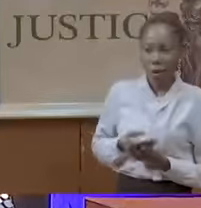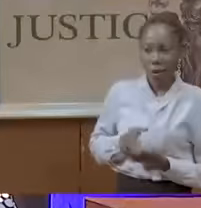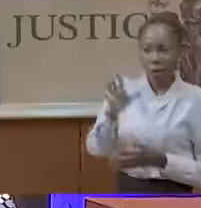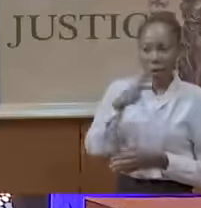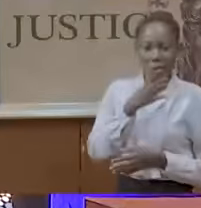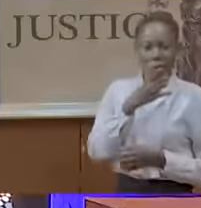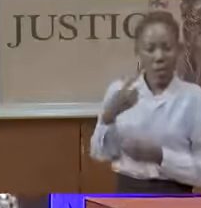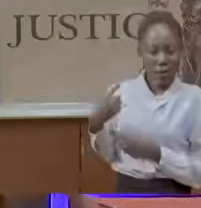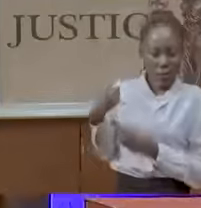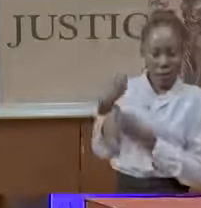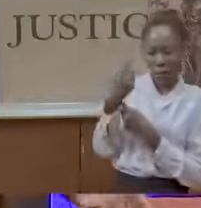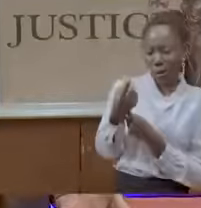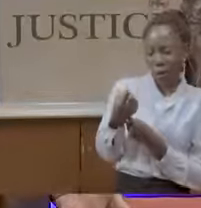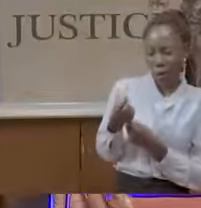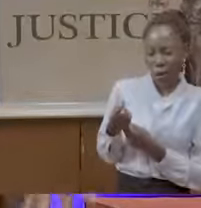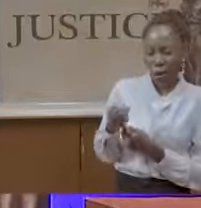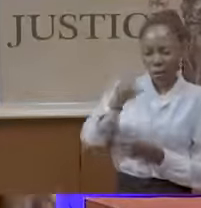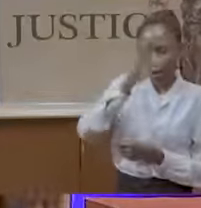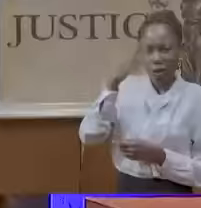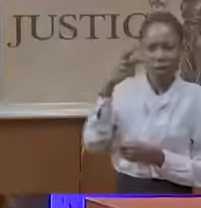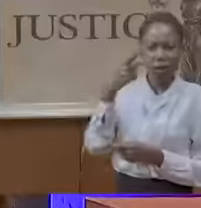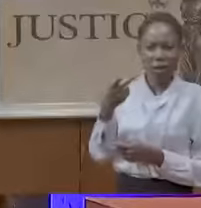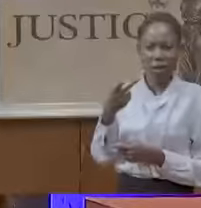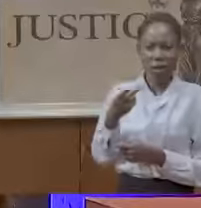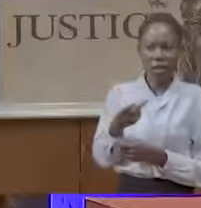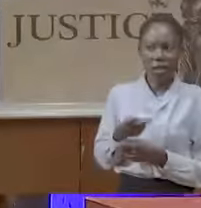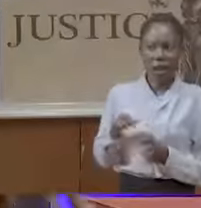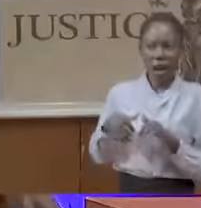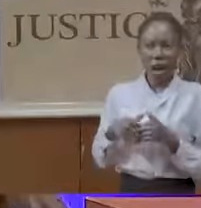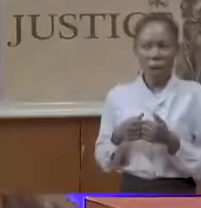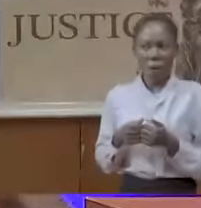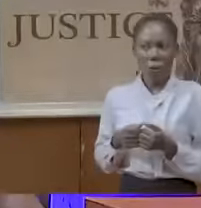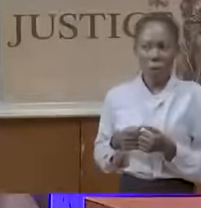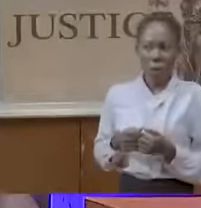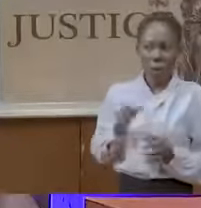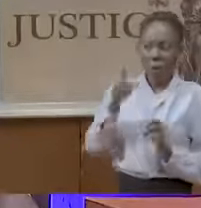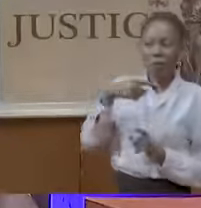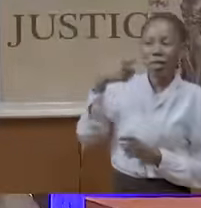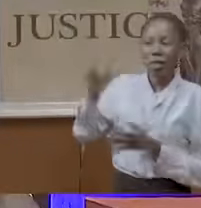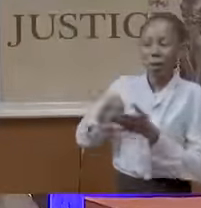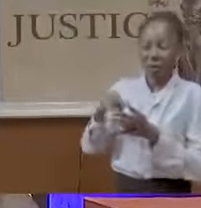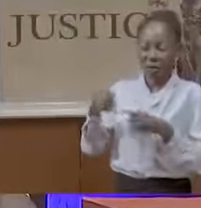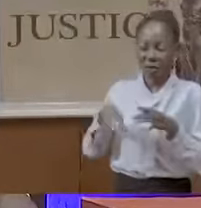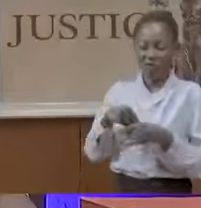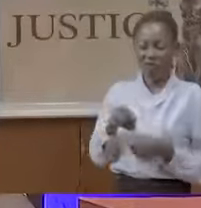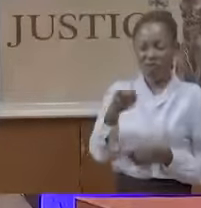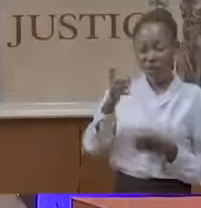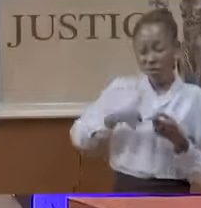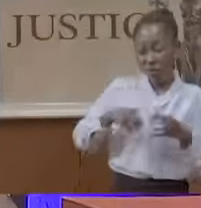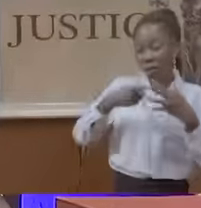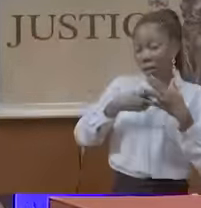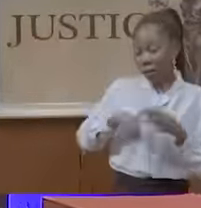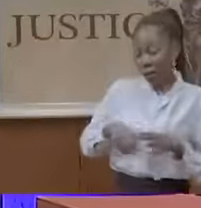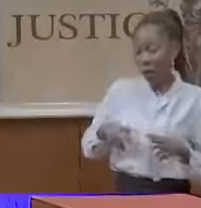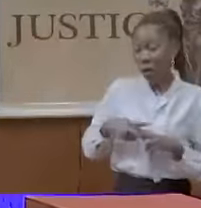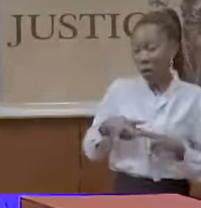friend. Say, I want to go. The next, I want to see my friend. The following week, she decided not to go again. She said, I want to go and see my friend. I told myself, this one want to start